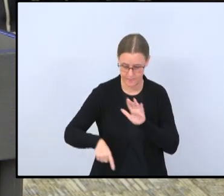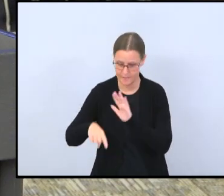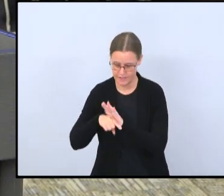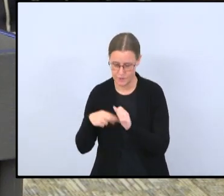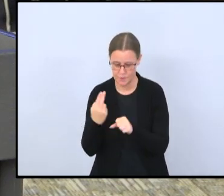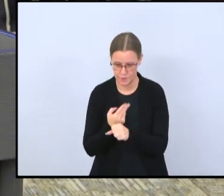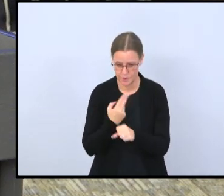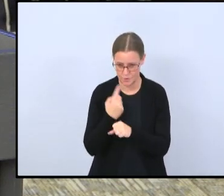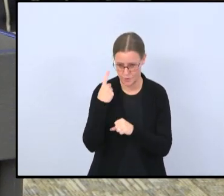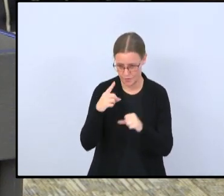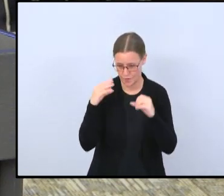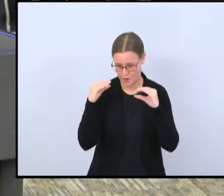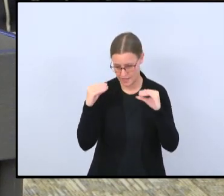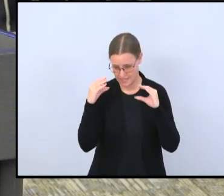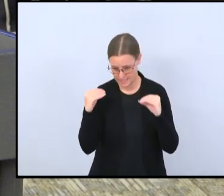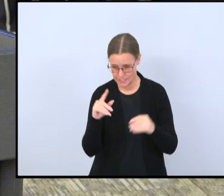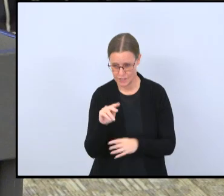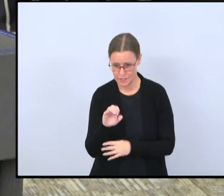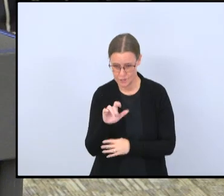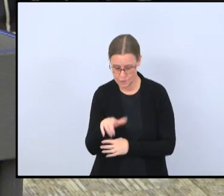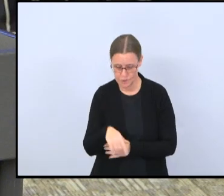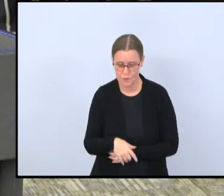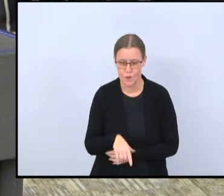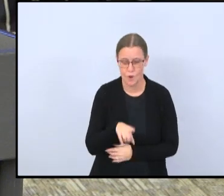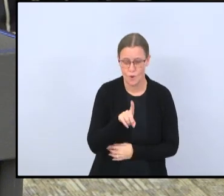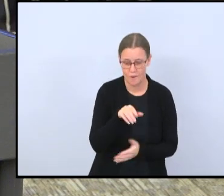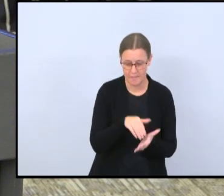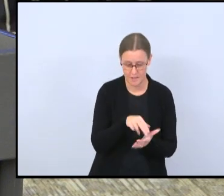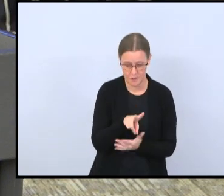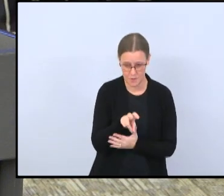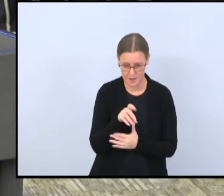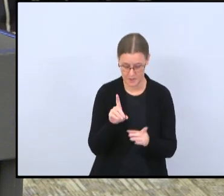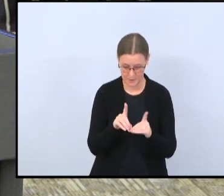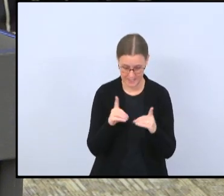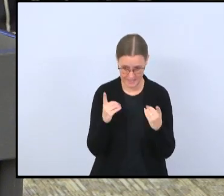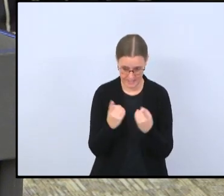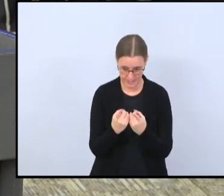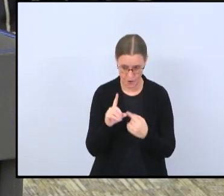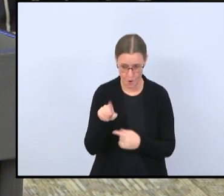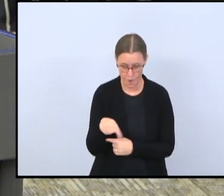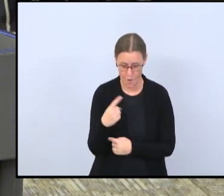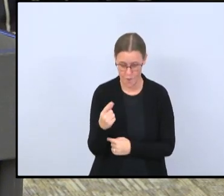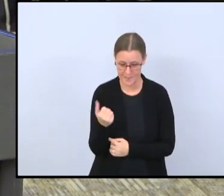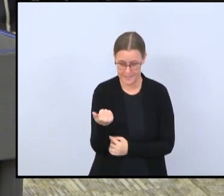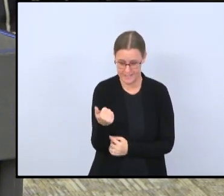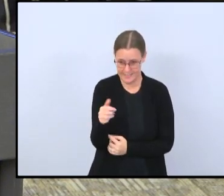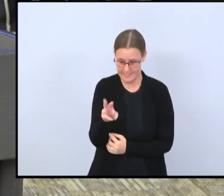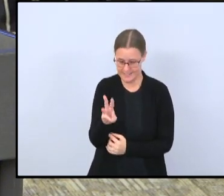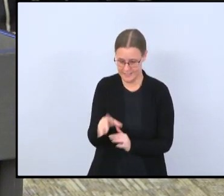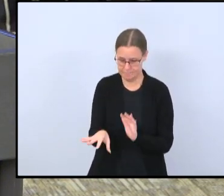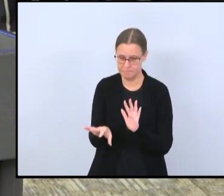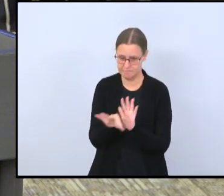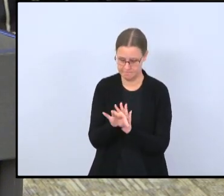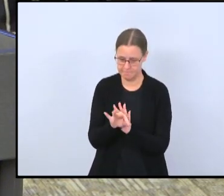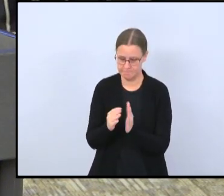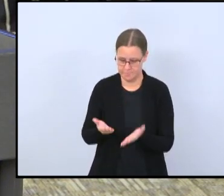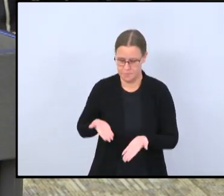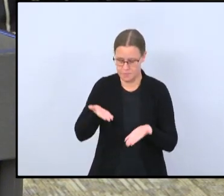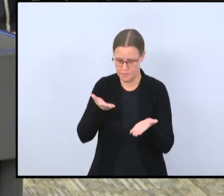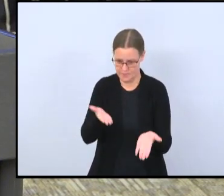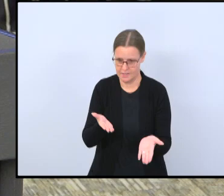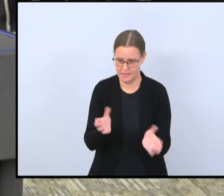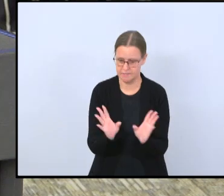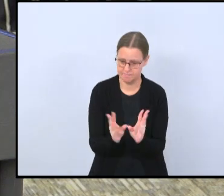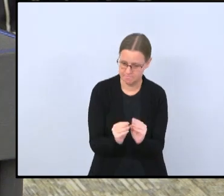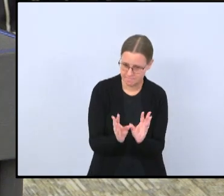teaching tools. From more than 1,200 Texas public school districts, only 16 were selected to present at the